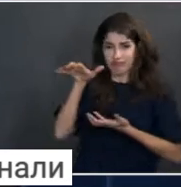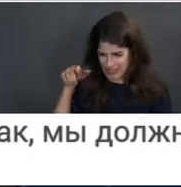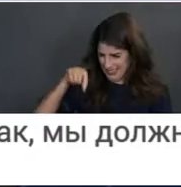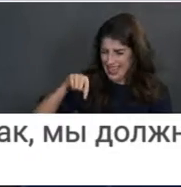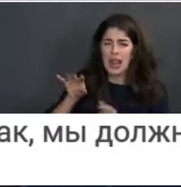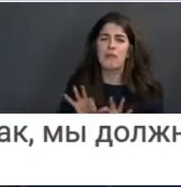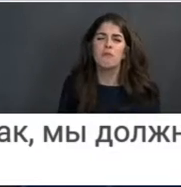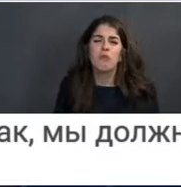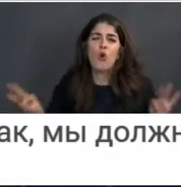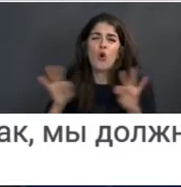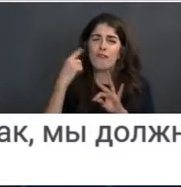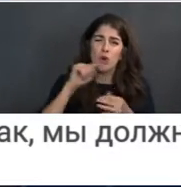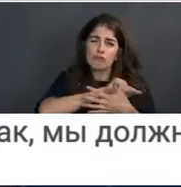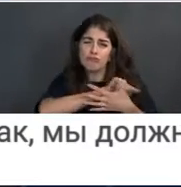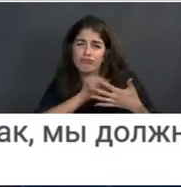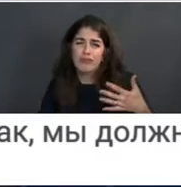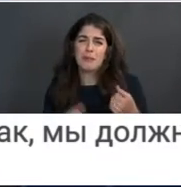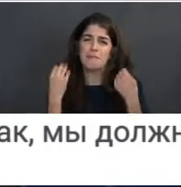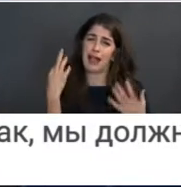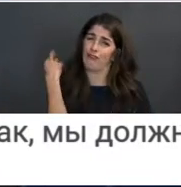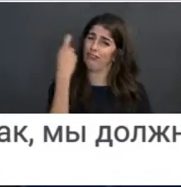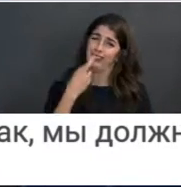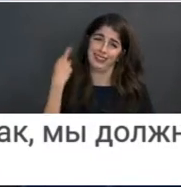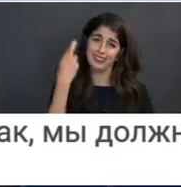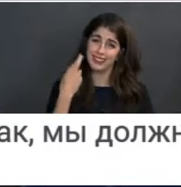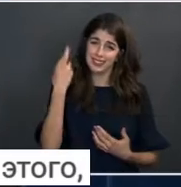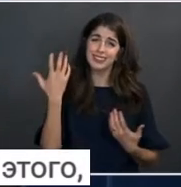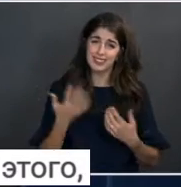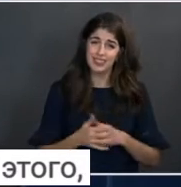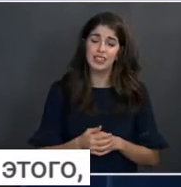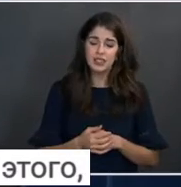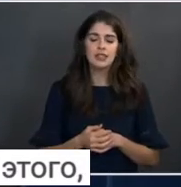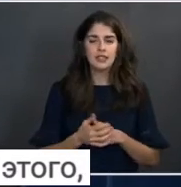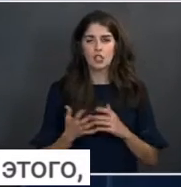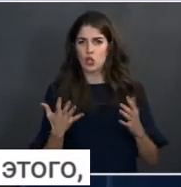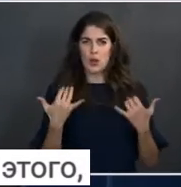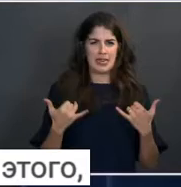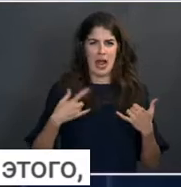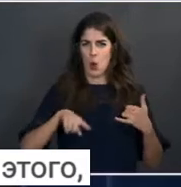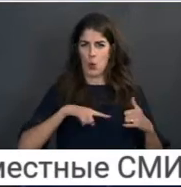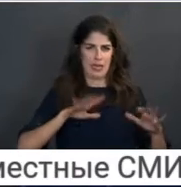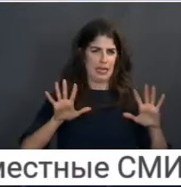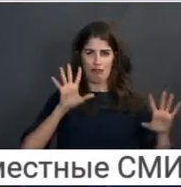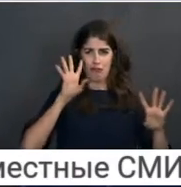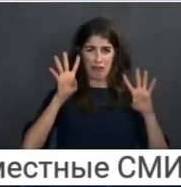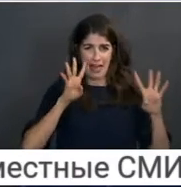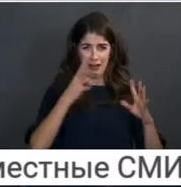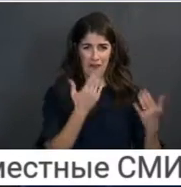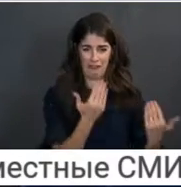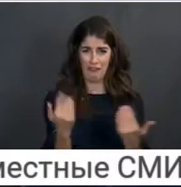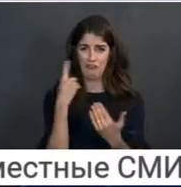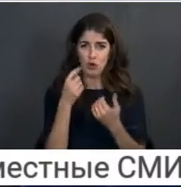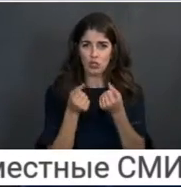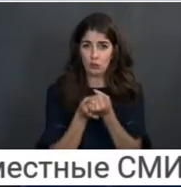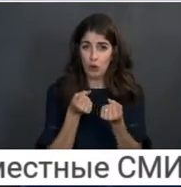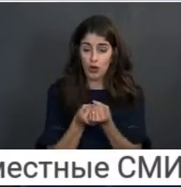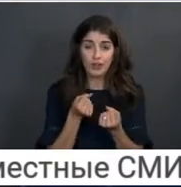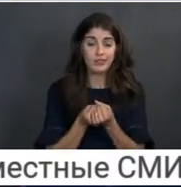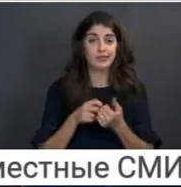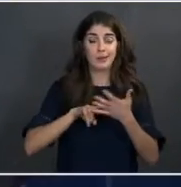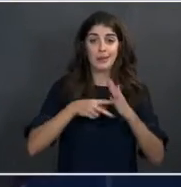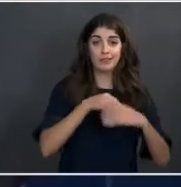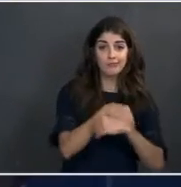that people know they can put food on the table. And so we're having to take a number of creative steps to do that, whether that's direct television or